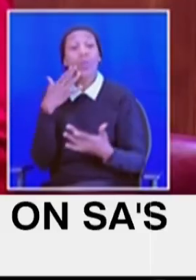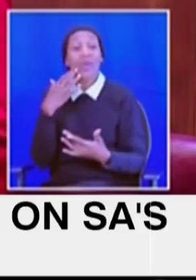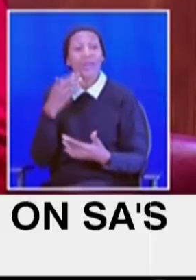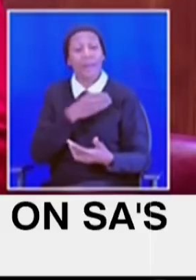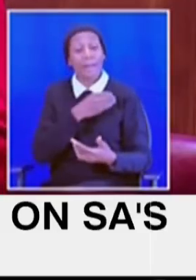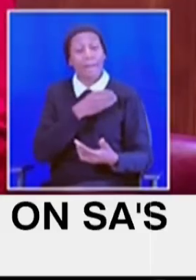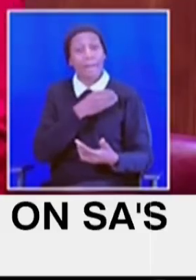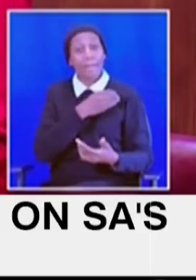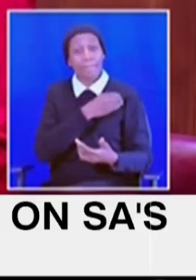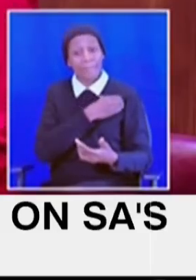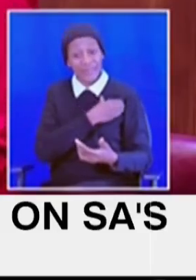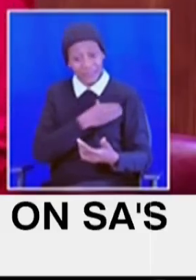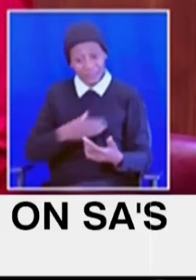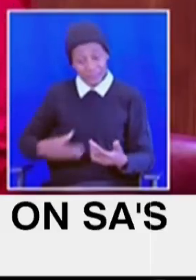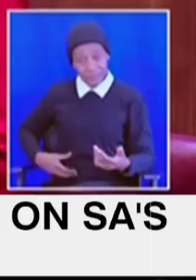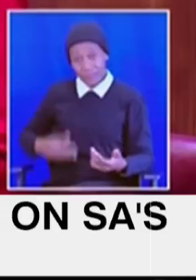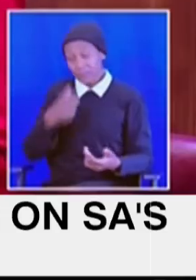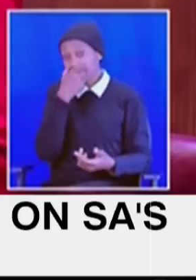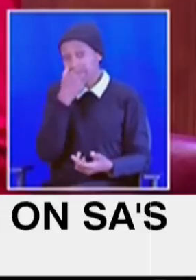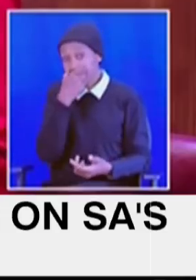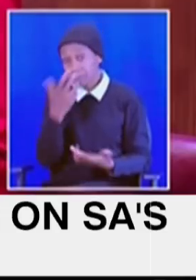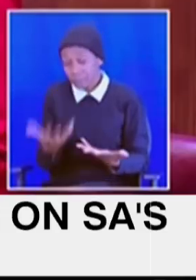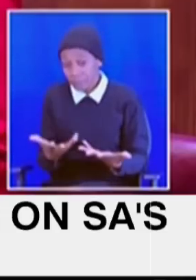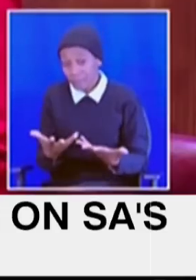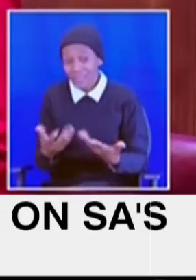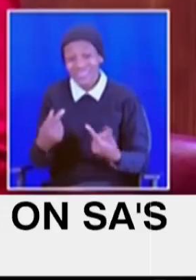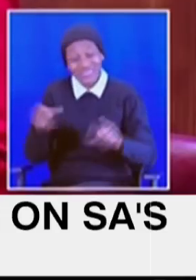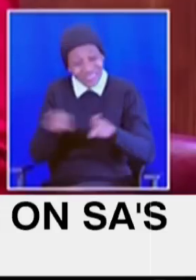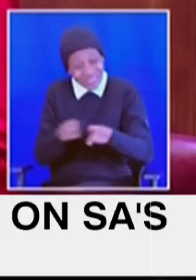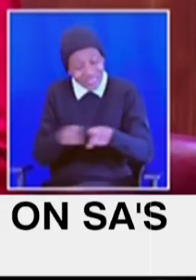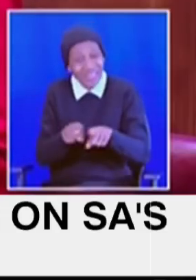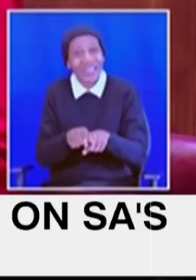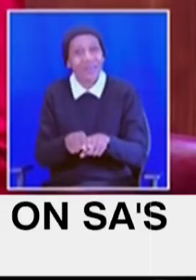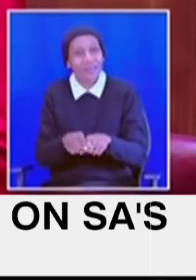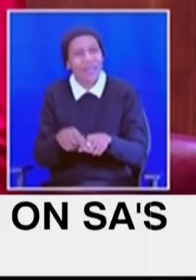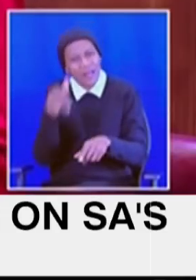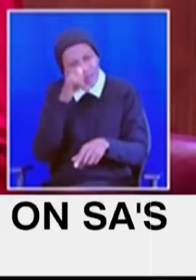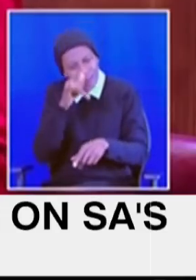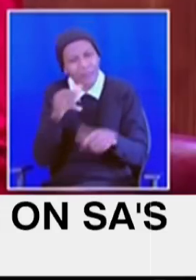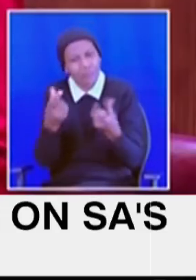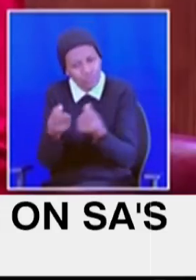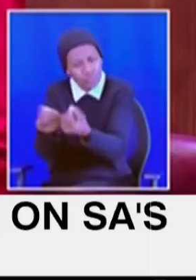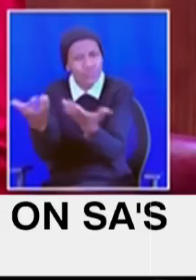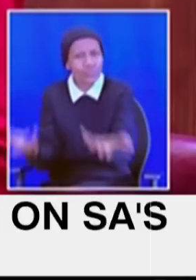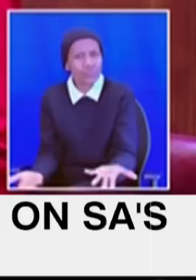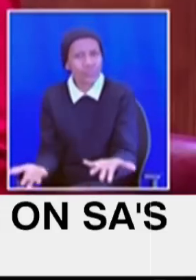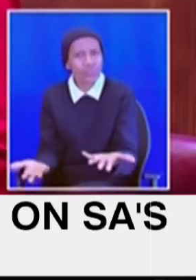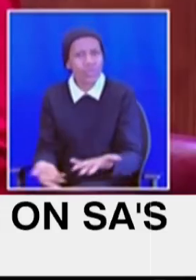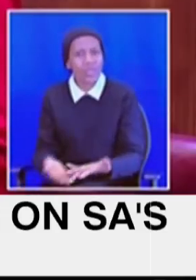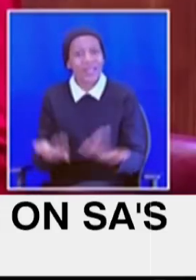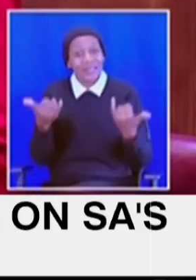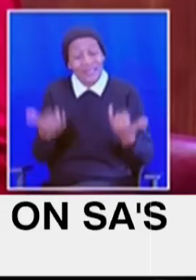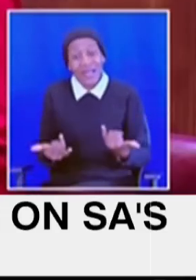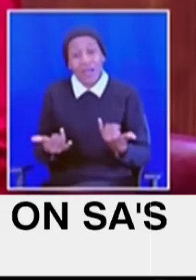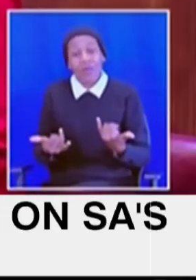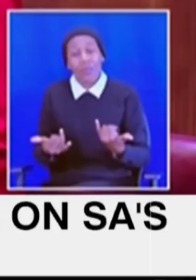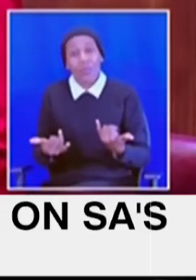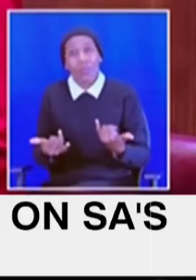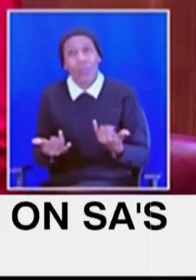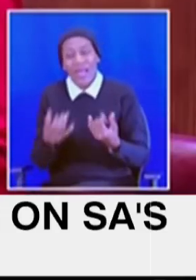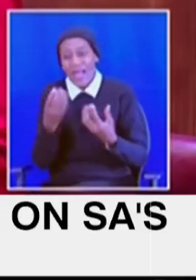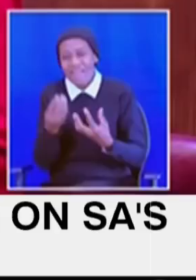Mr. Cyril Matamela Ramaphosa, himself is a criminal who stands accused of